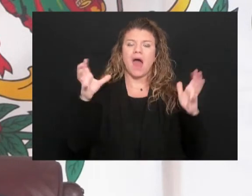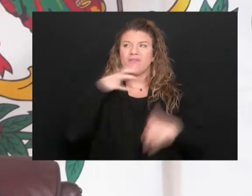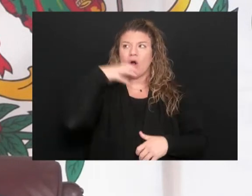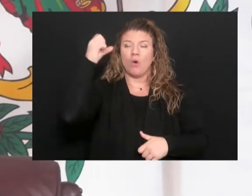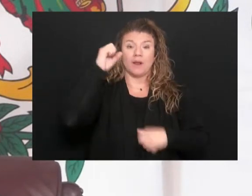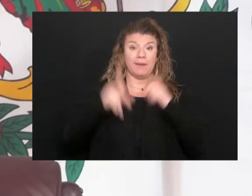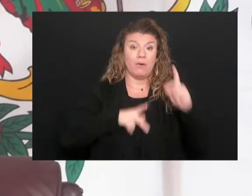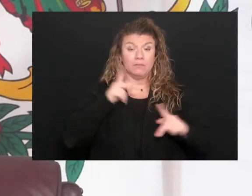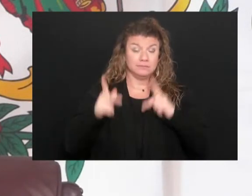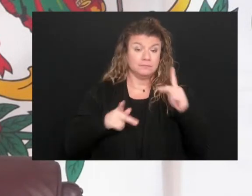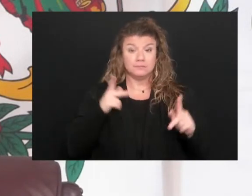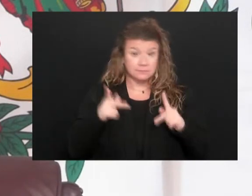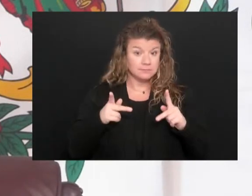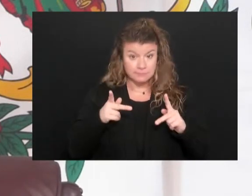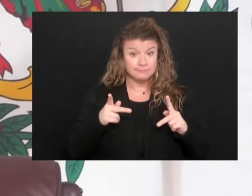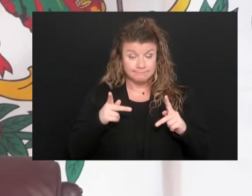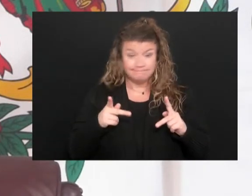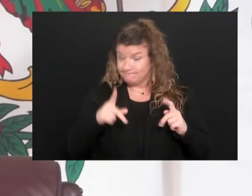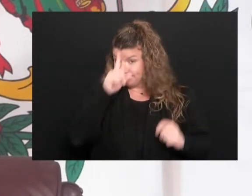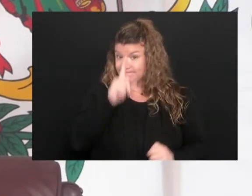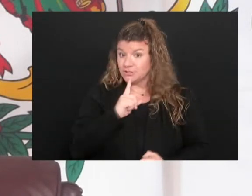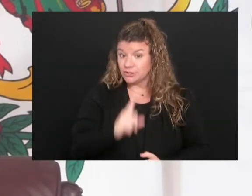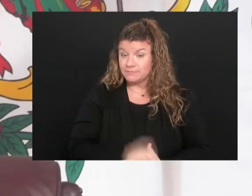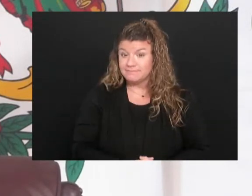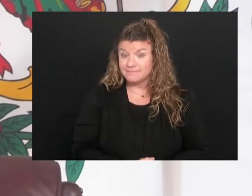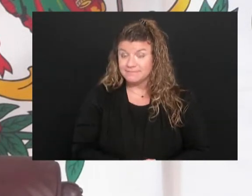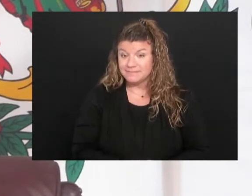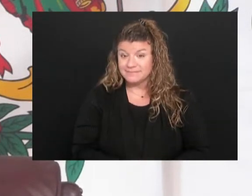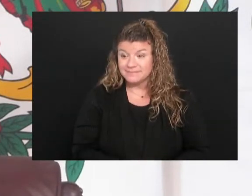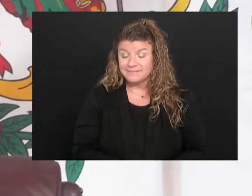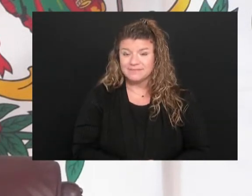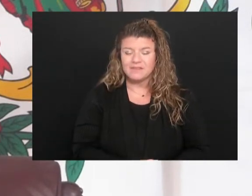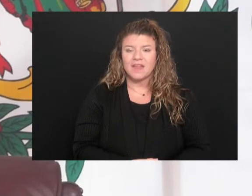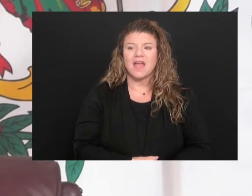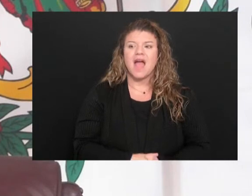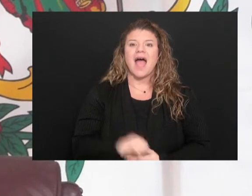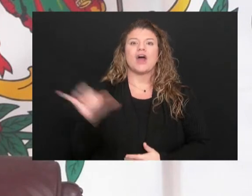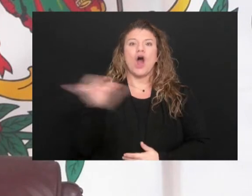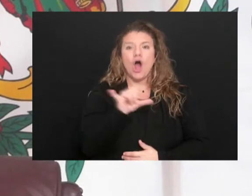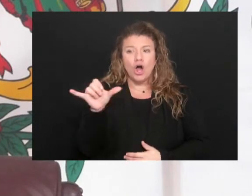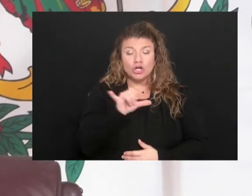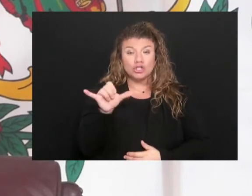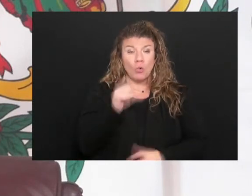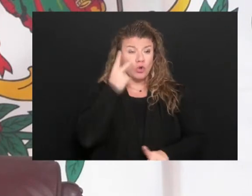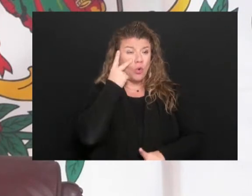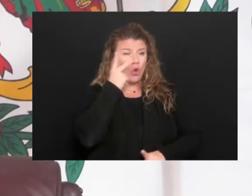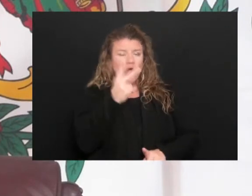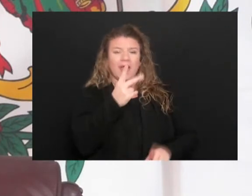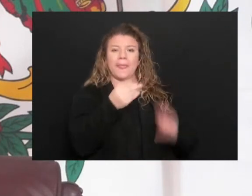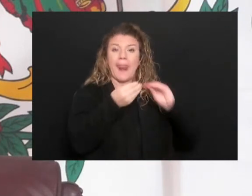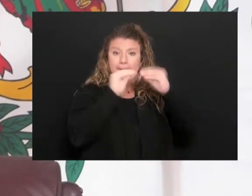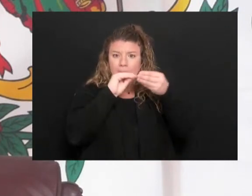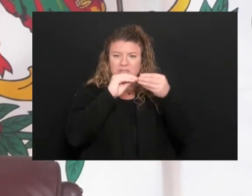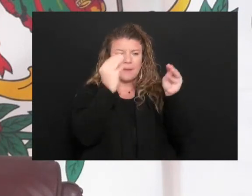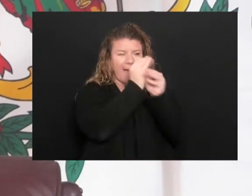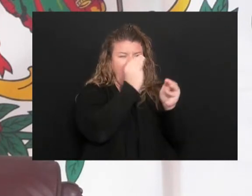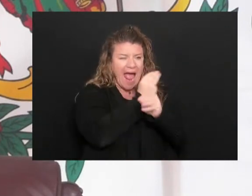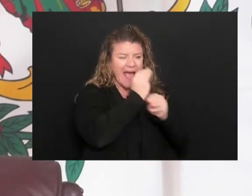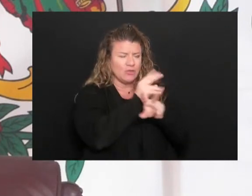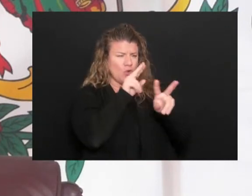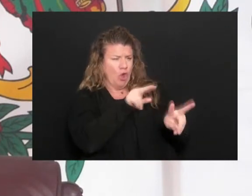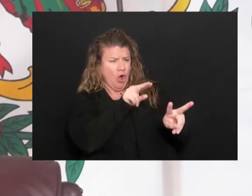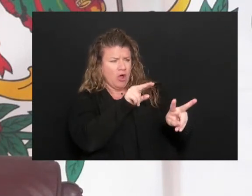Dr. Marsh just spoke of. And it also stands to reason from mathematically, you can see this and see it loud and